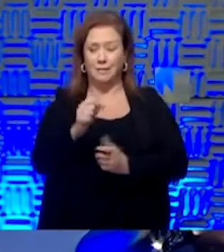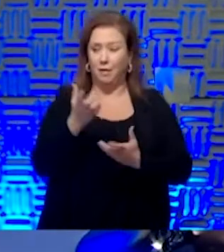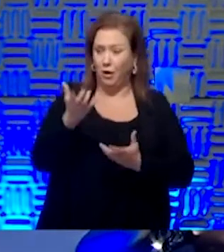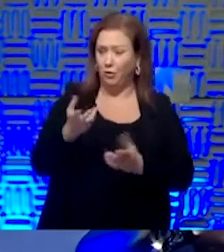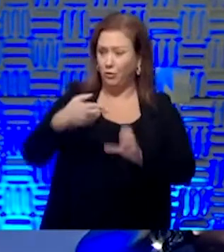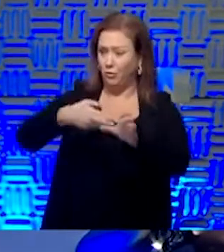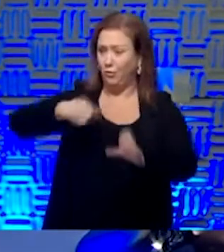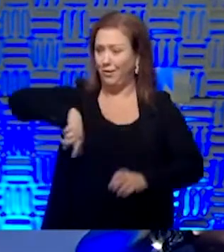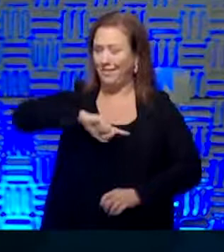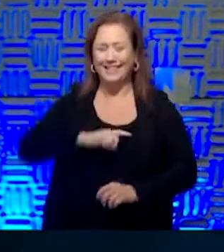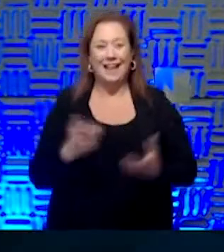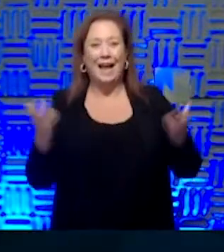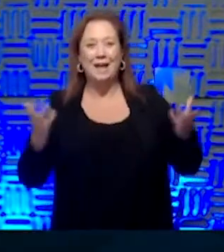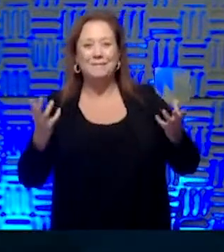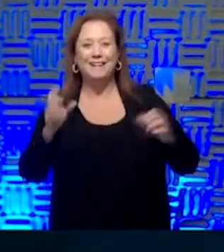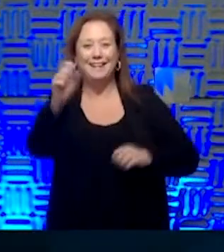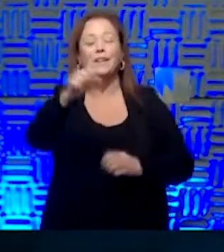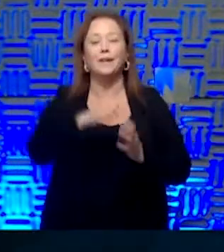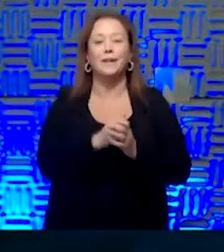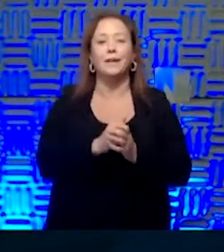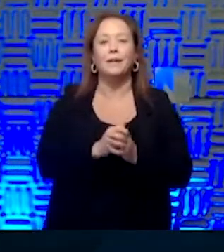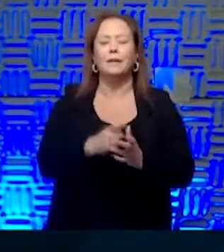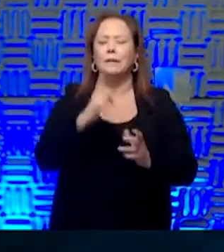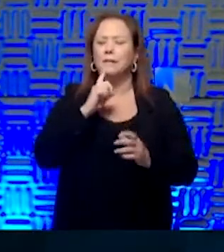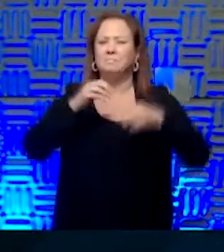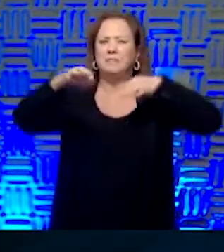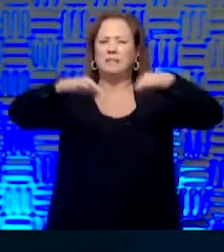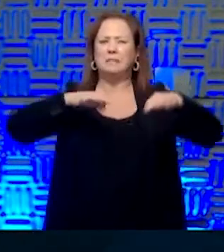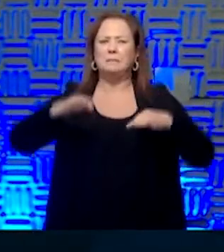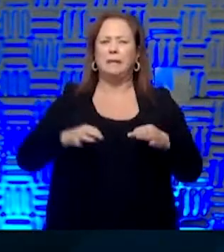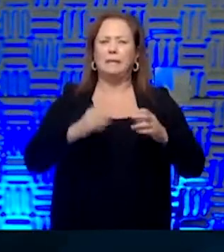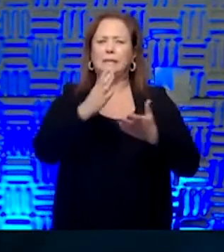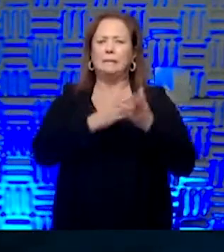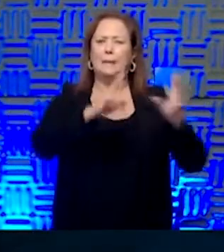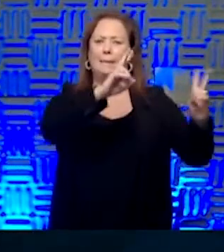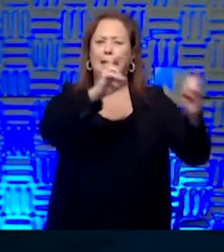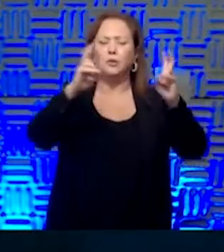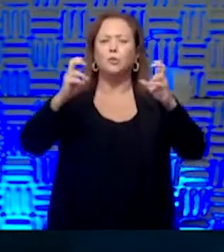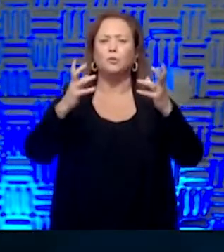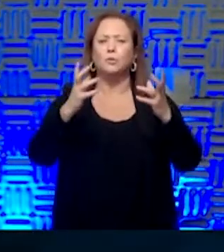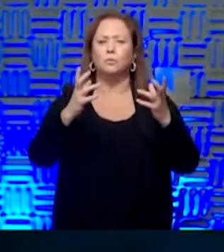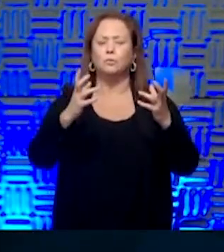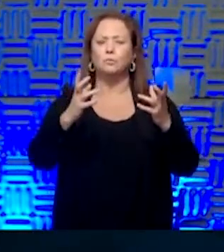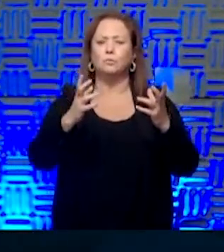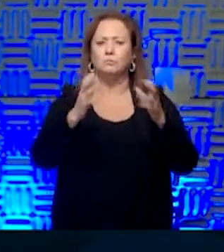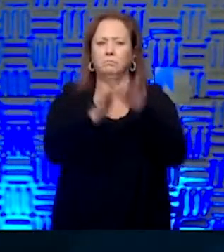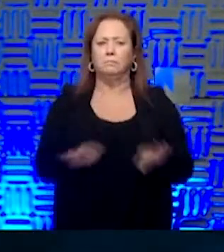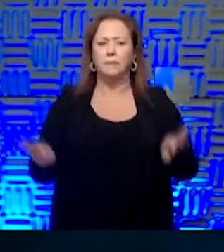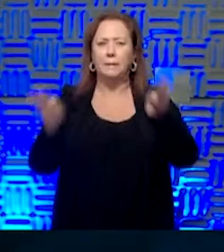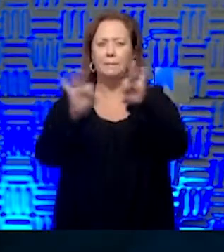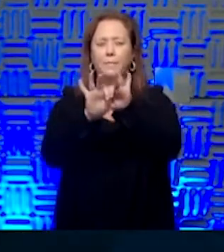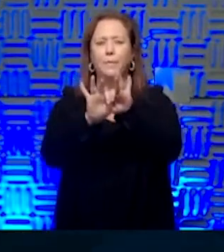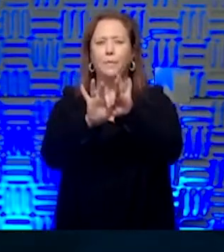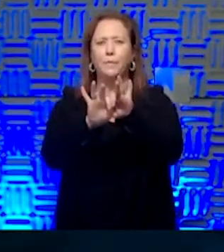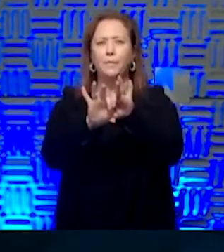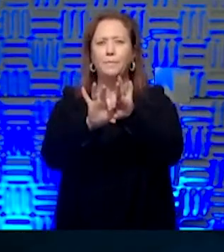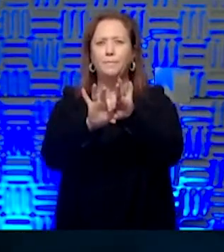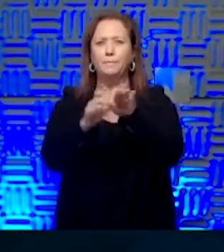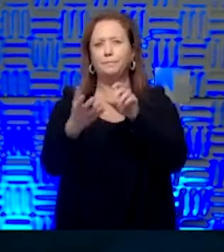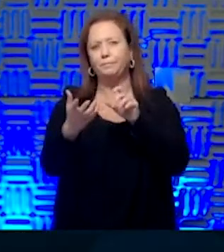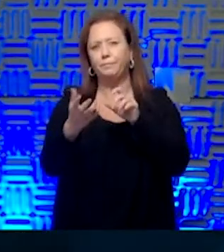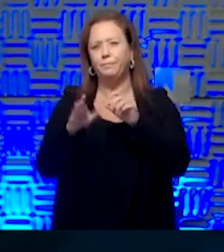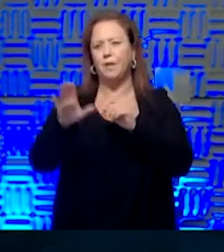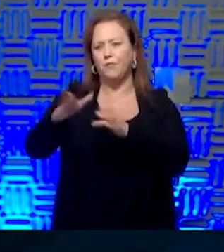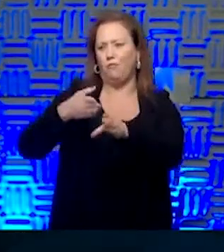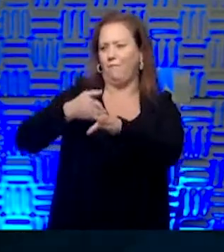there? I'm right here. Great. Tell us a little bit about some of the issues that are especially important in the in